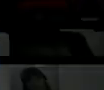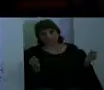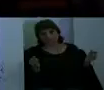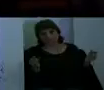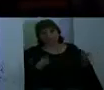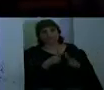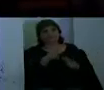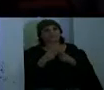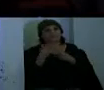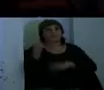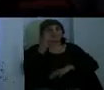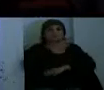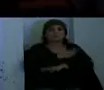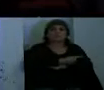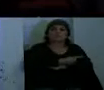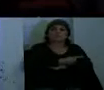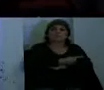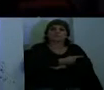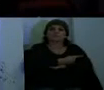Then one day,